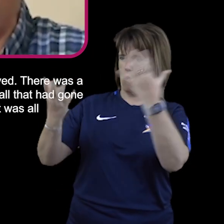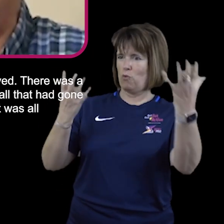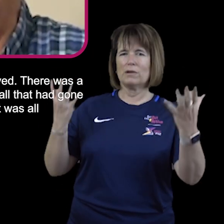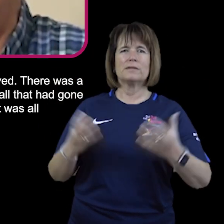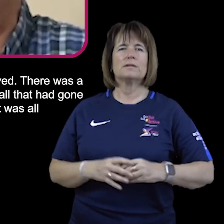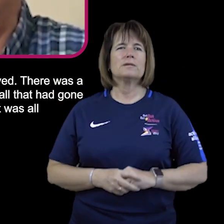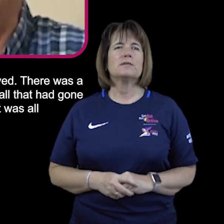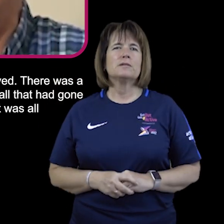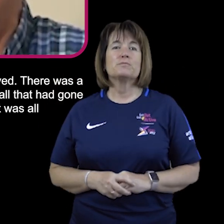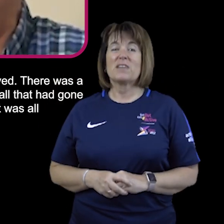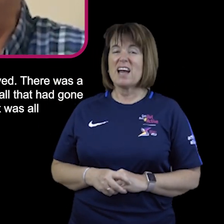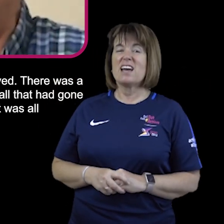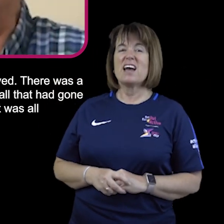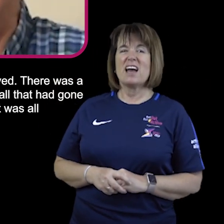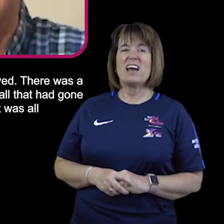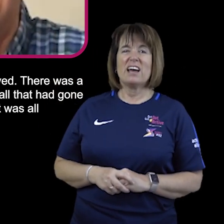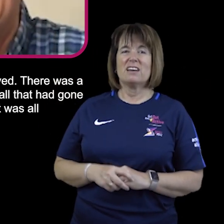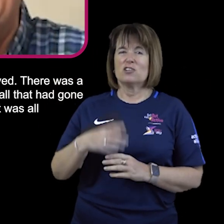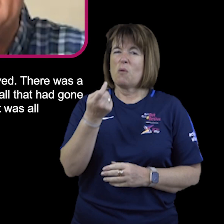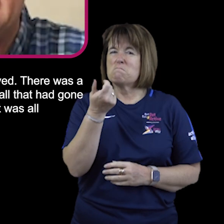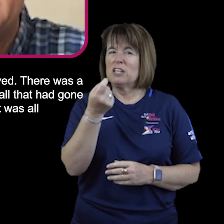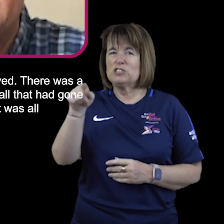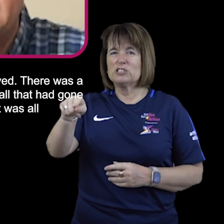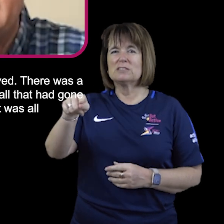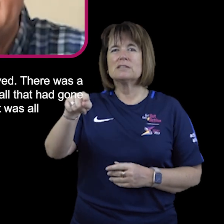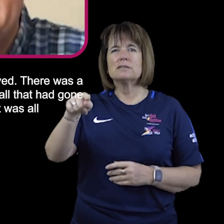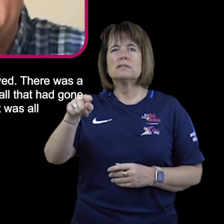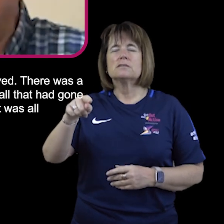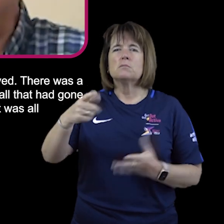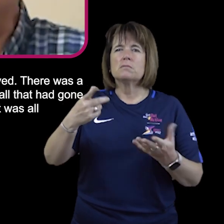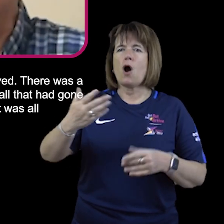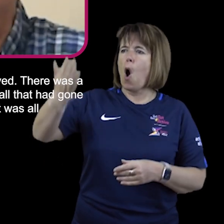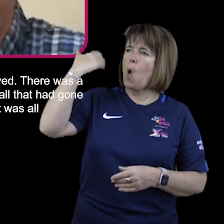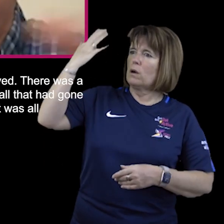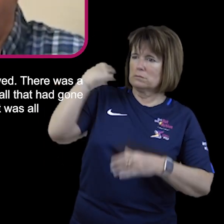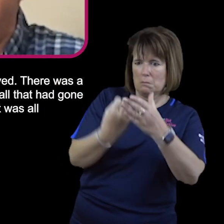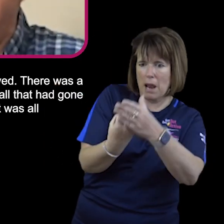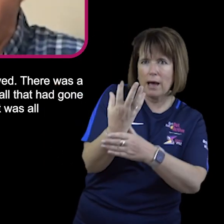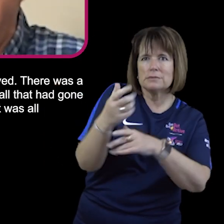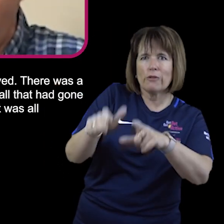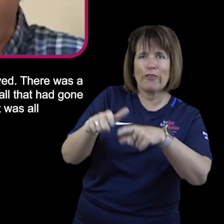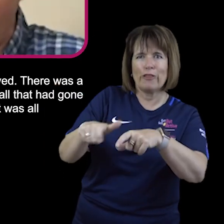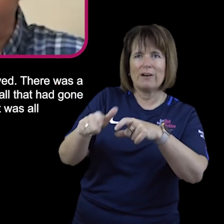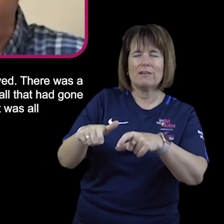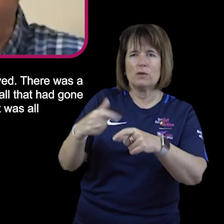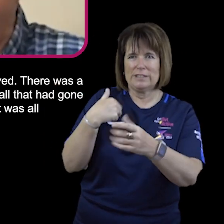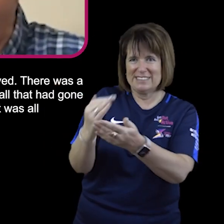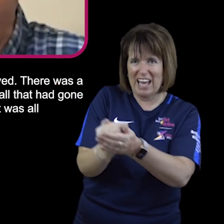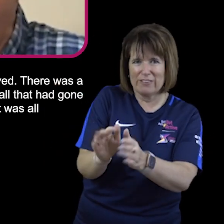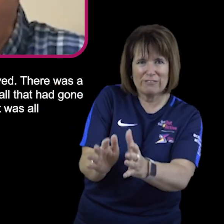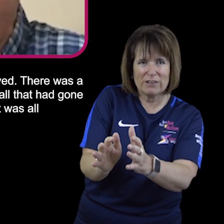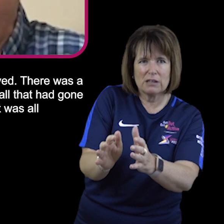some older plants that we saved. There was a medlar tree, which is some sort of rather old-fashioned